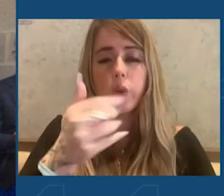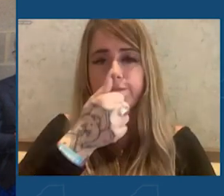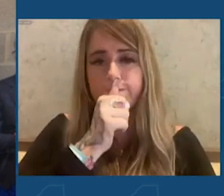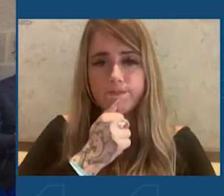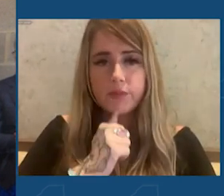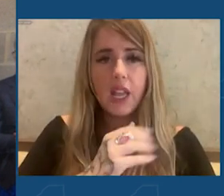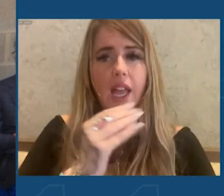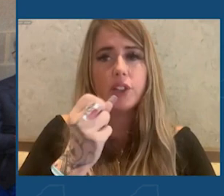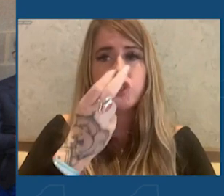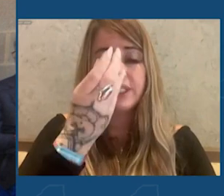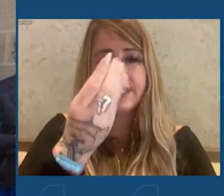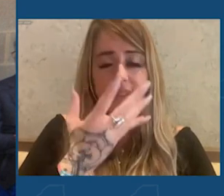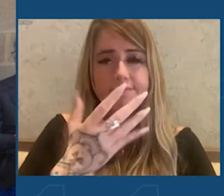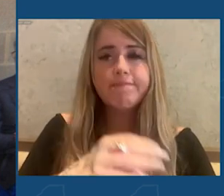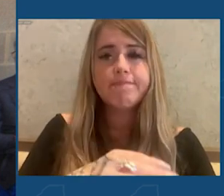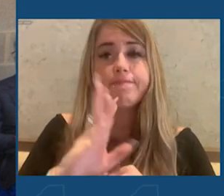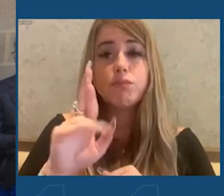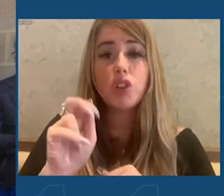she says, Brian,